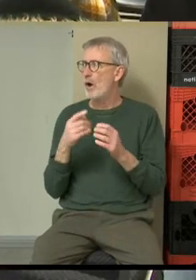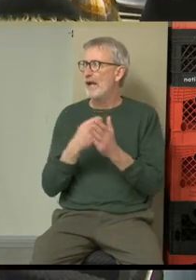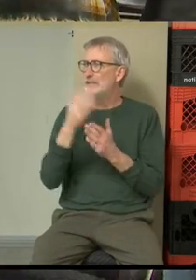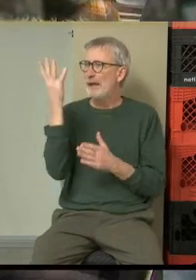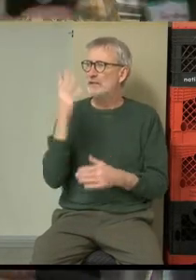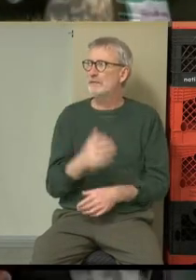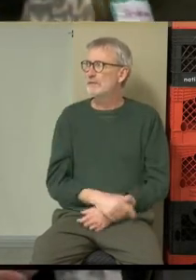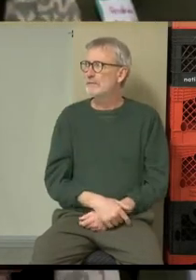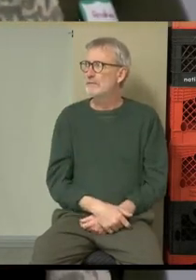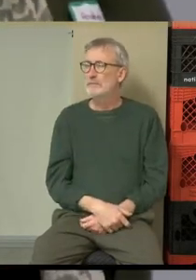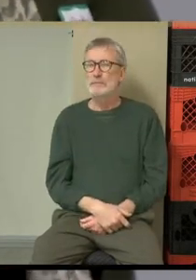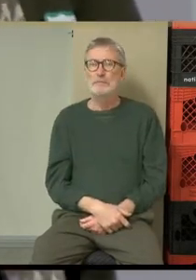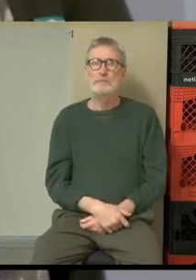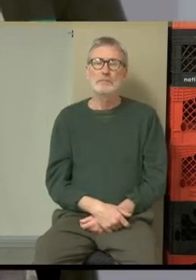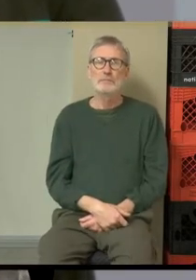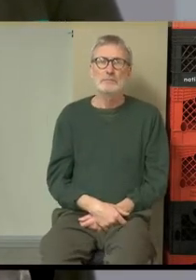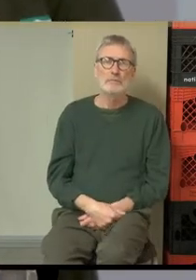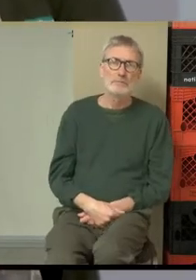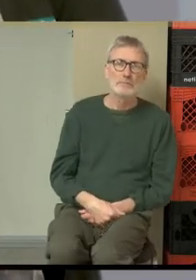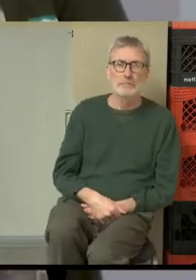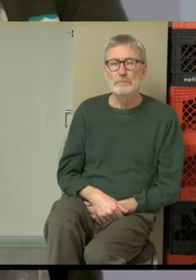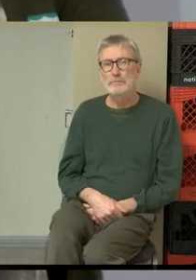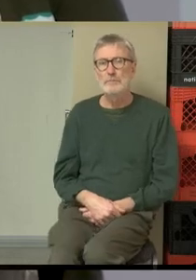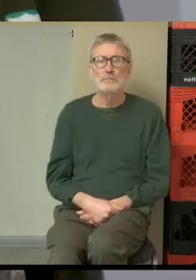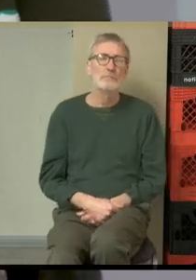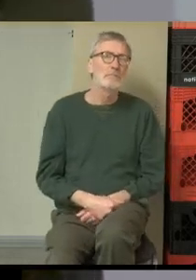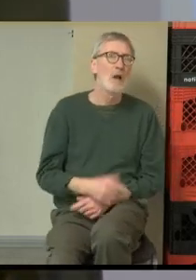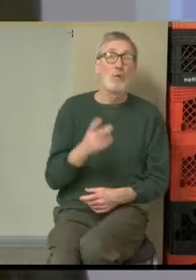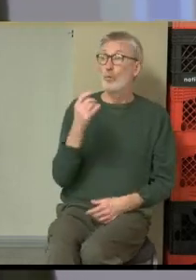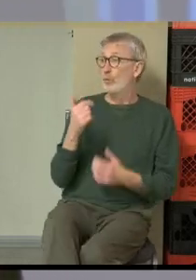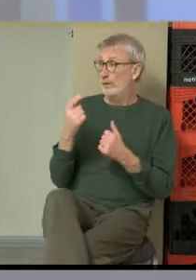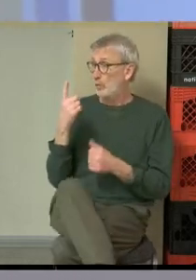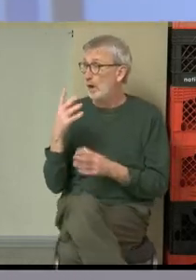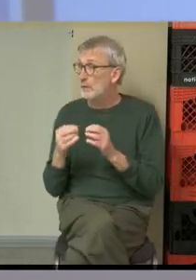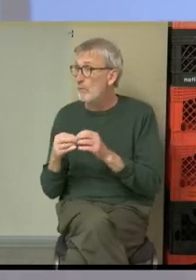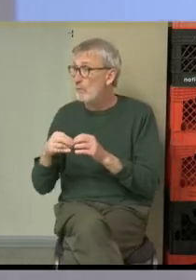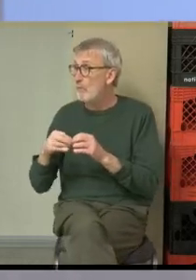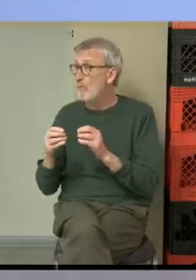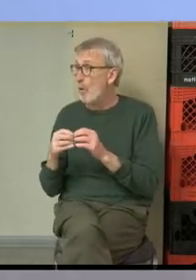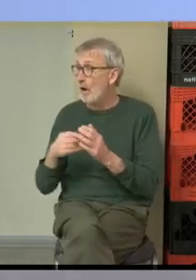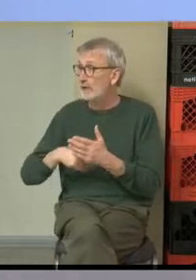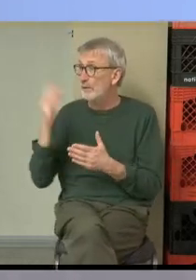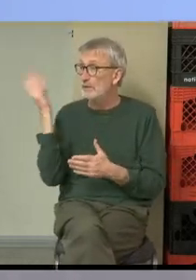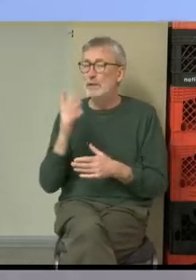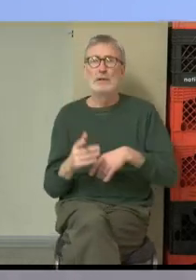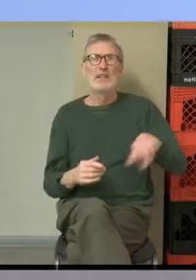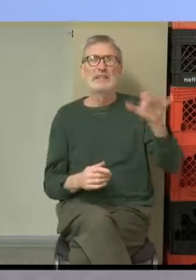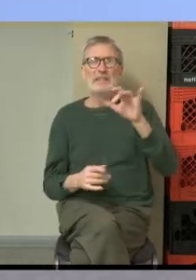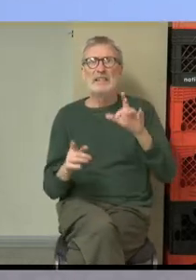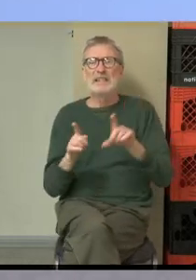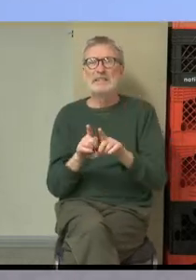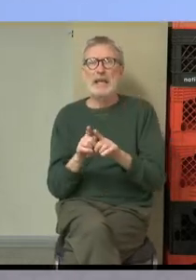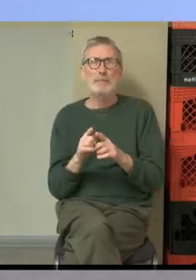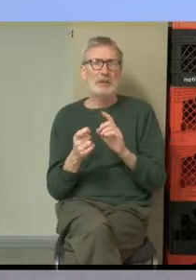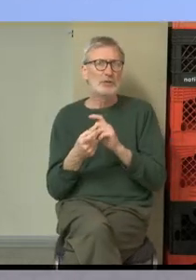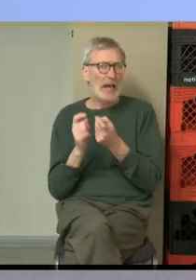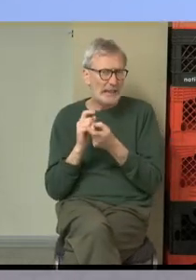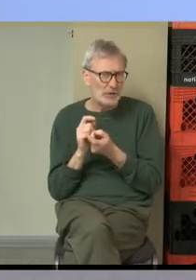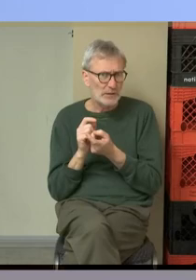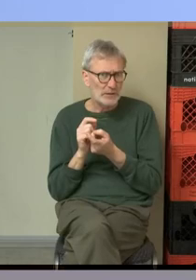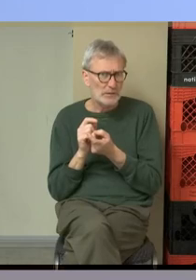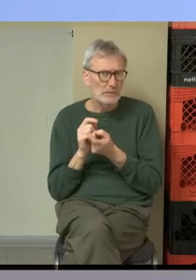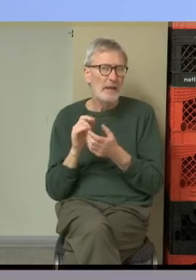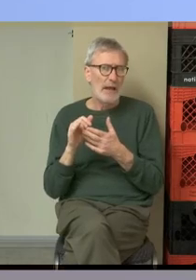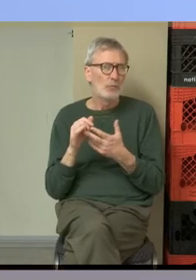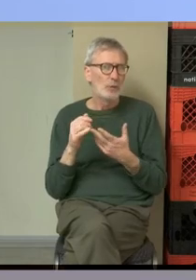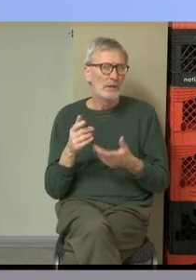The question in the room is which one costs more? The they're both the same amenities that we're proposing for